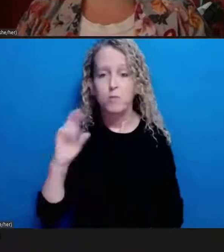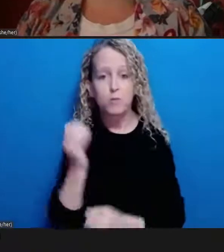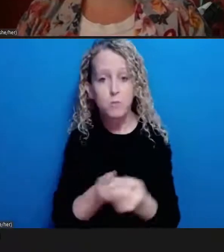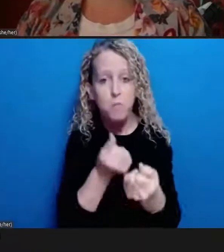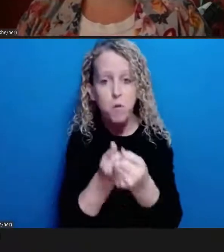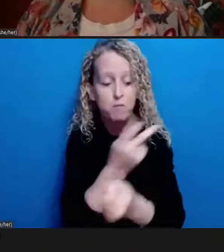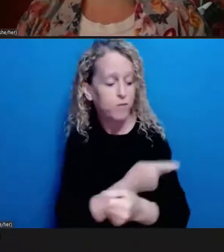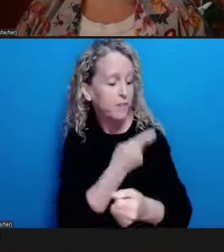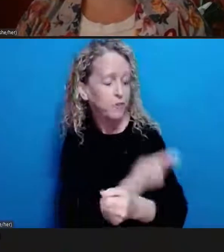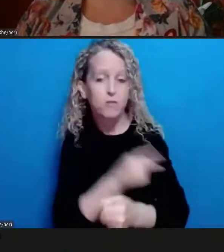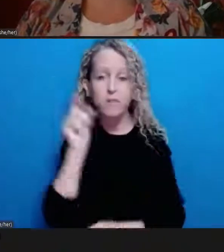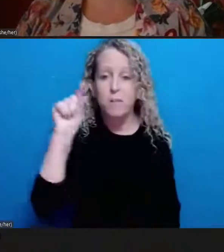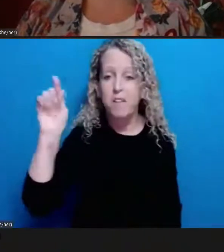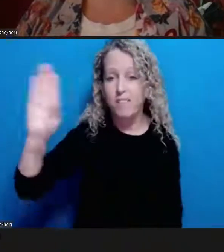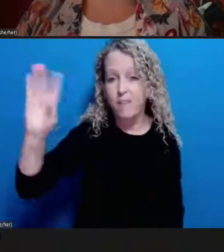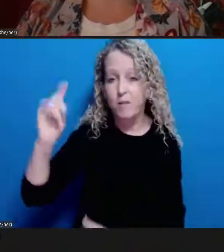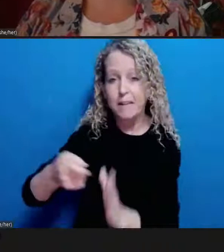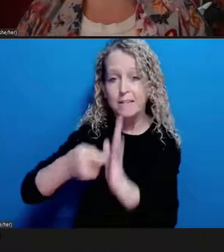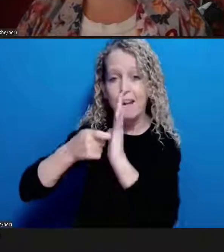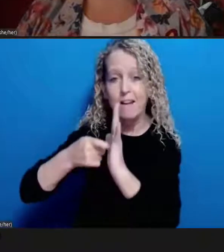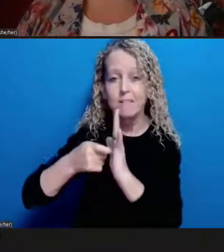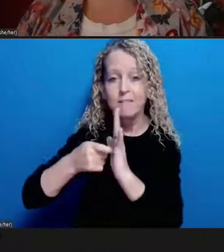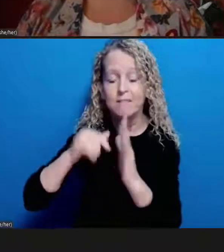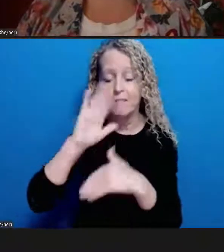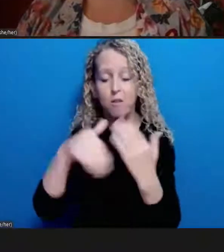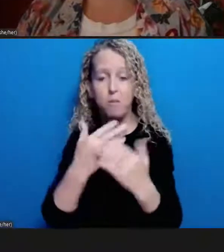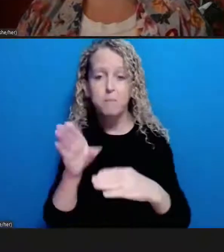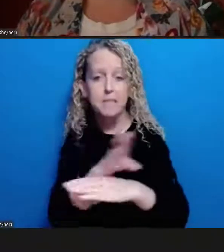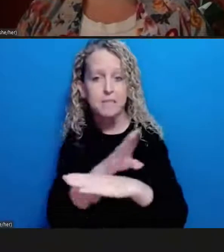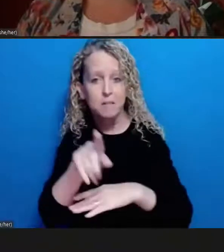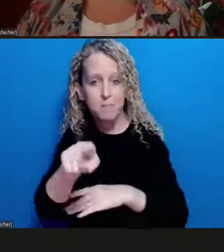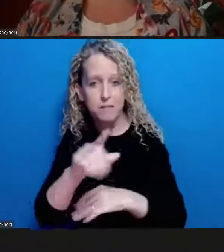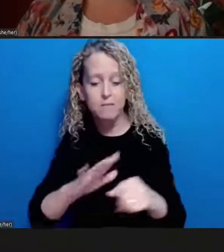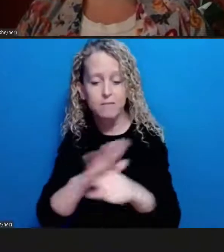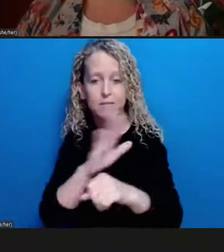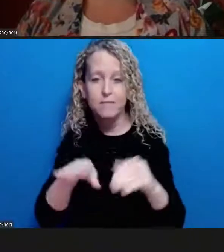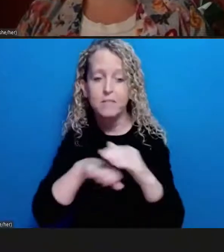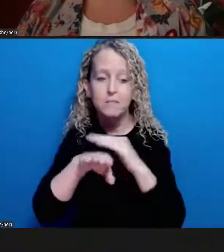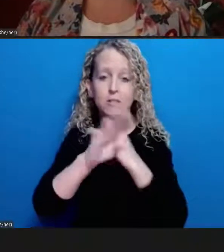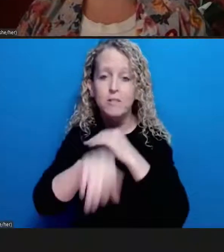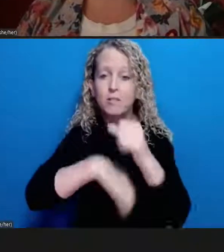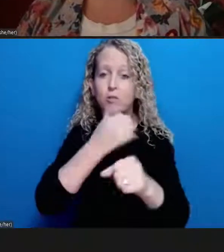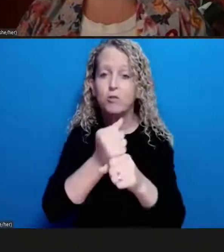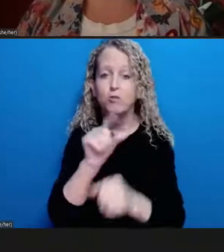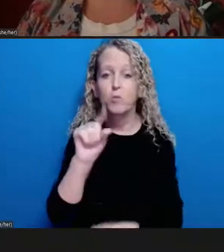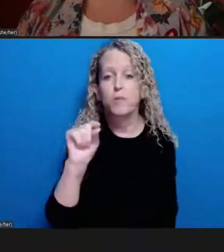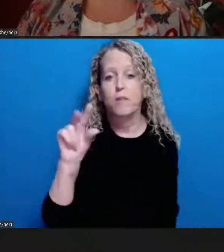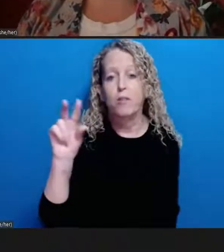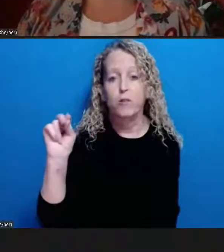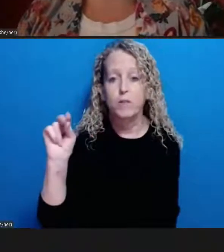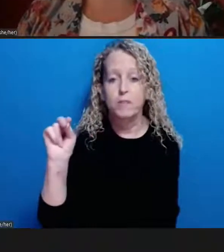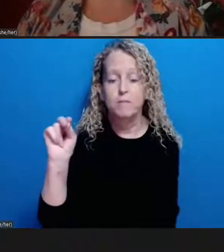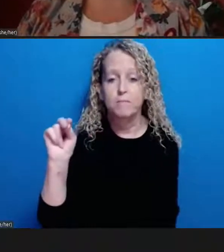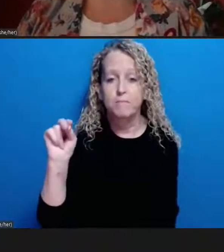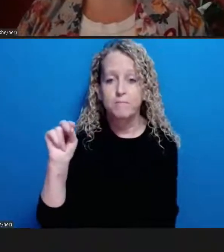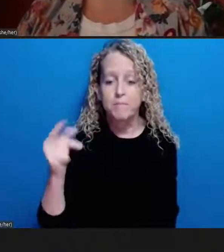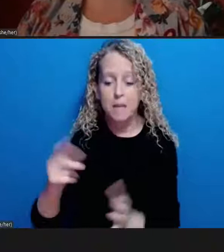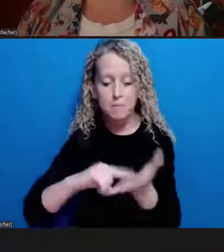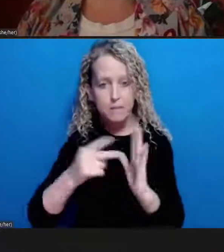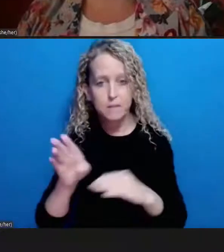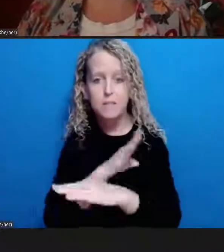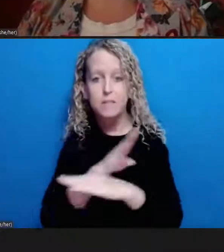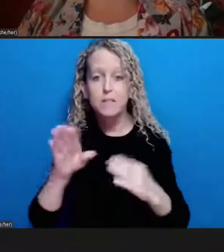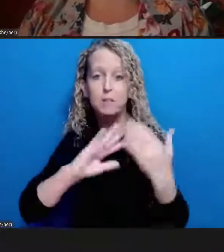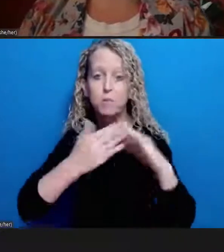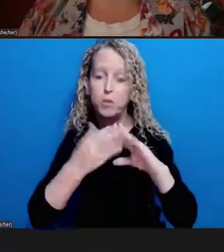to require every business to be fully accessible by 2030. To improve and strengthen our business community, we